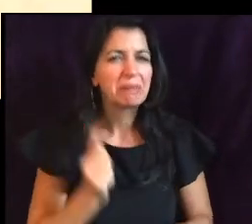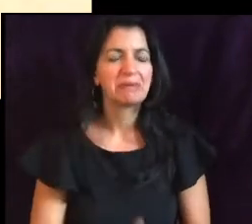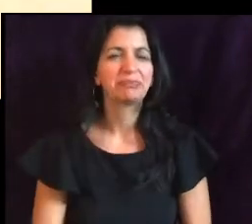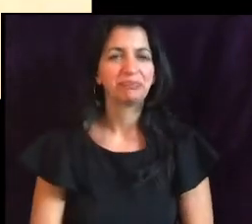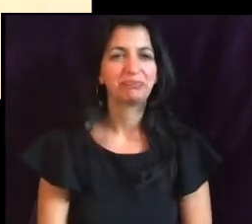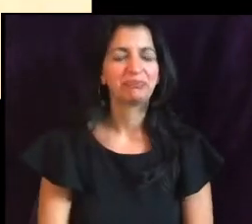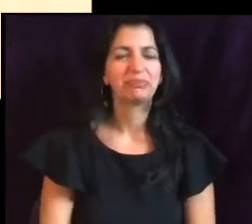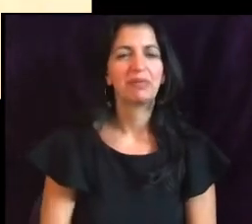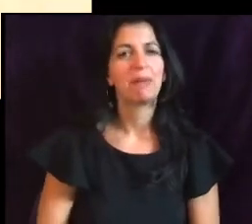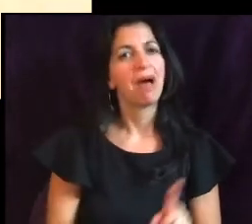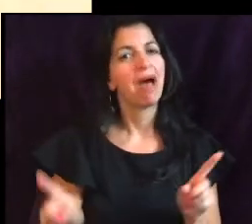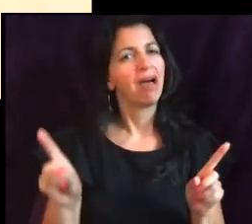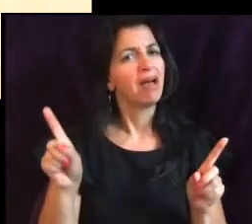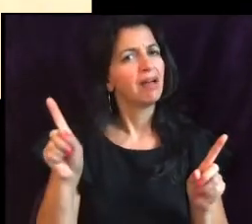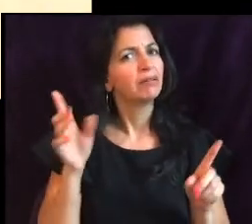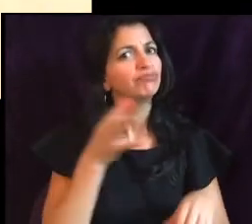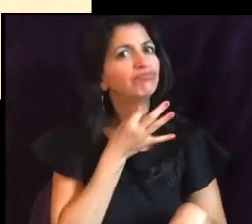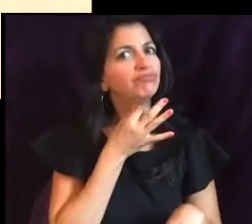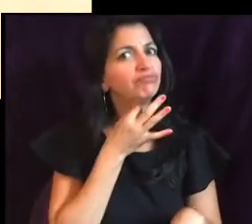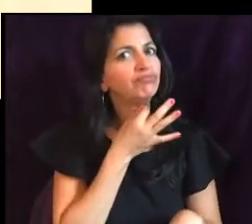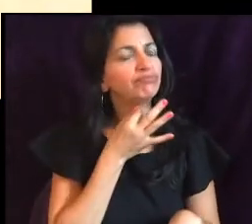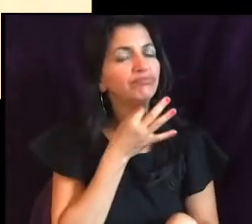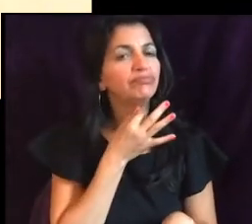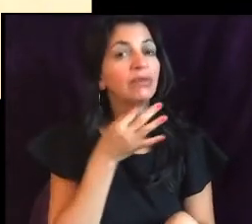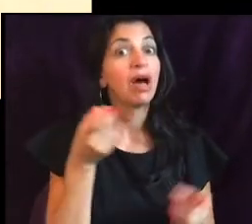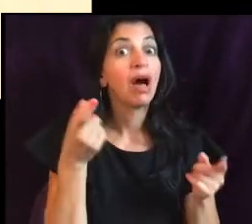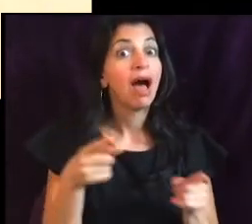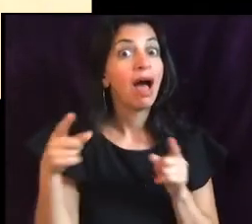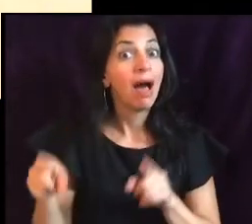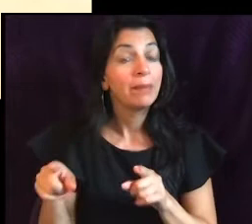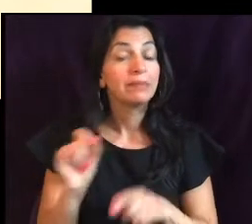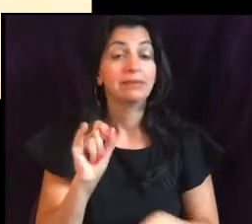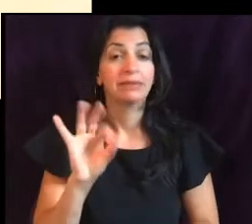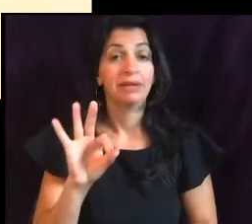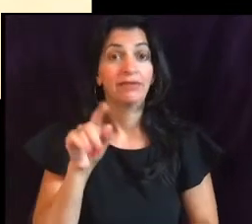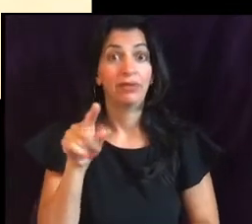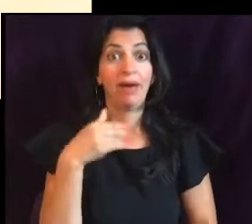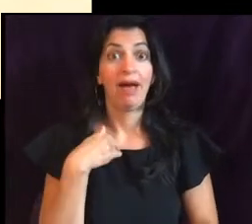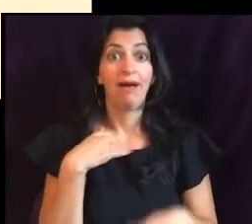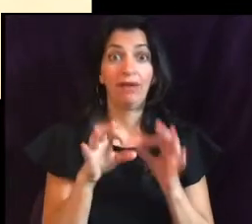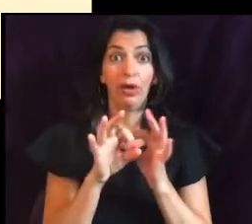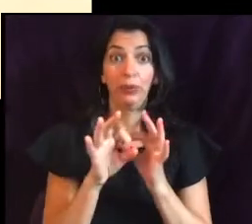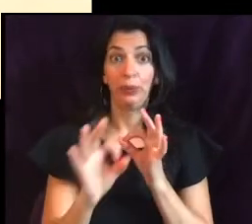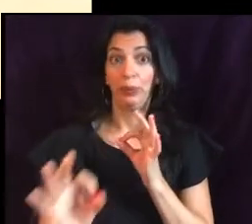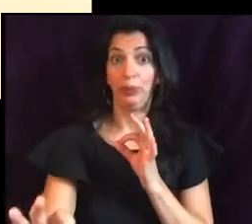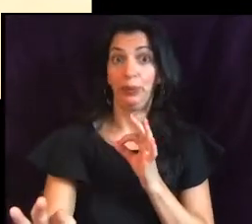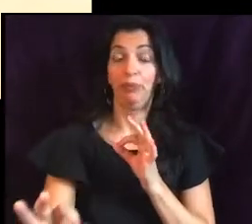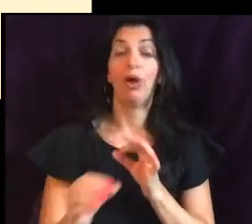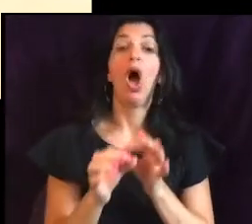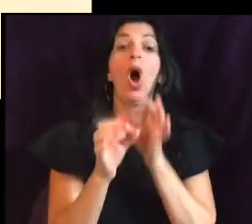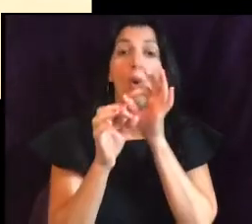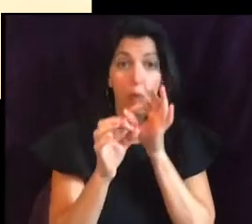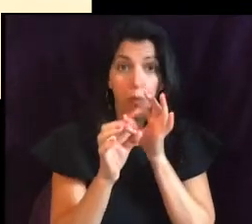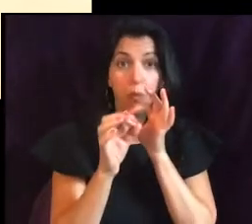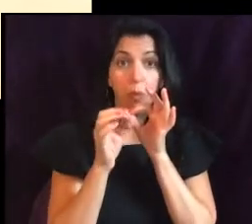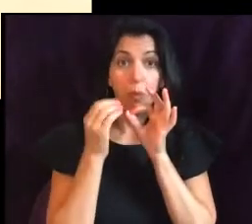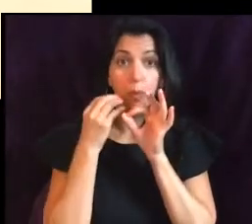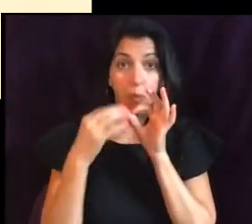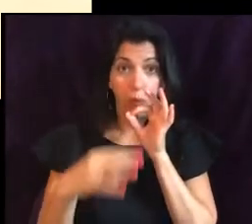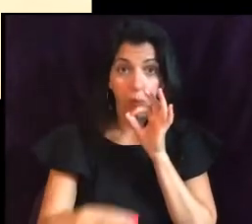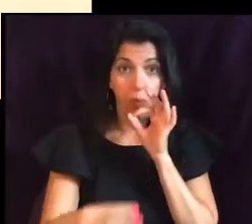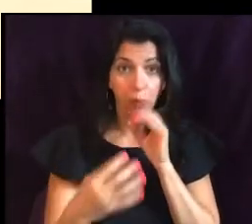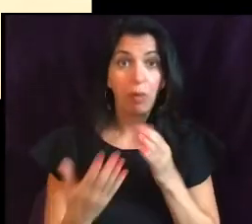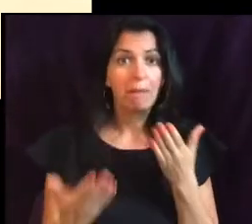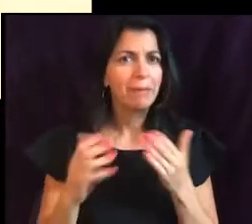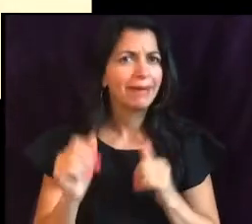right? But I'm curious to know what happens if you blow air into a tube. Maybe on a